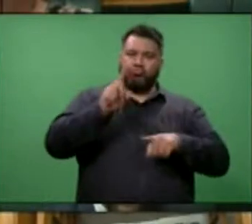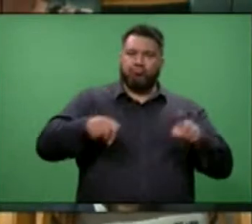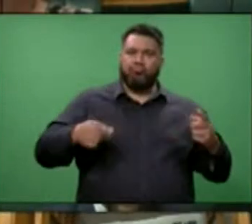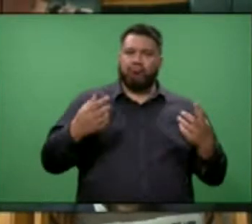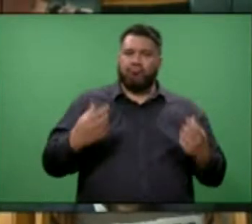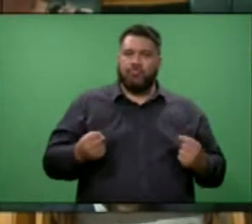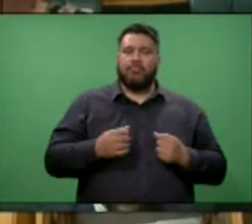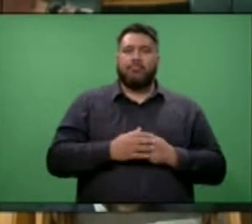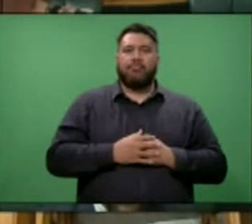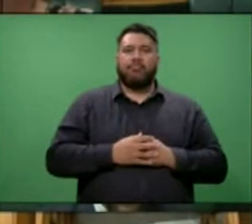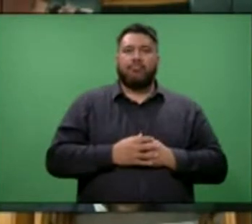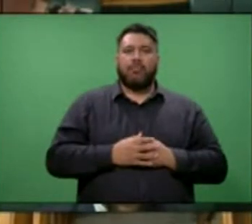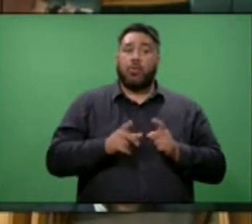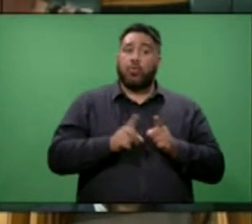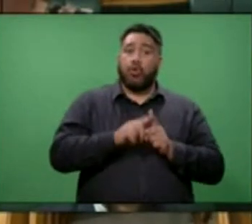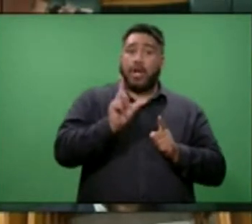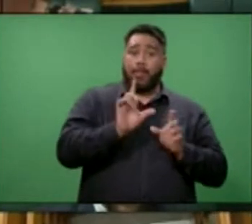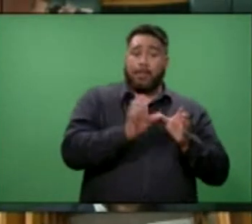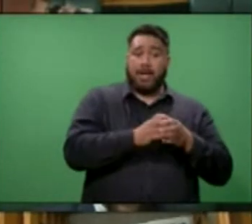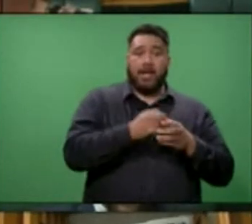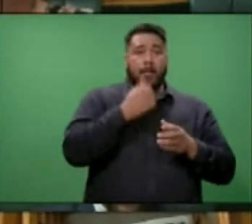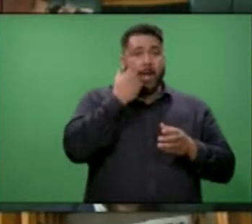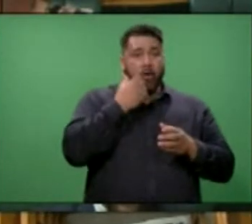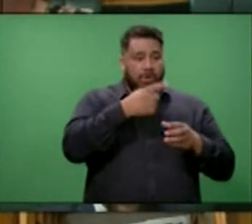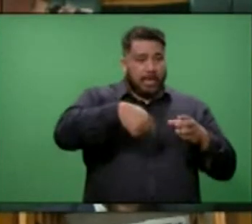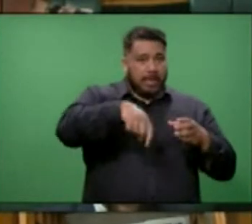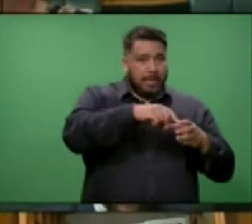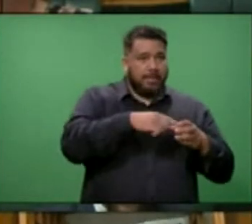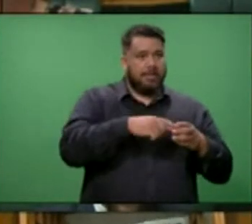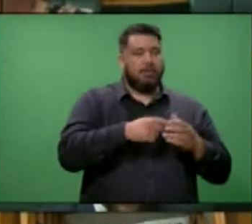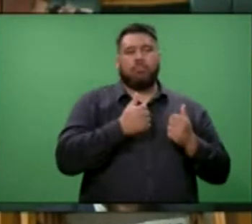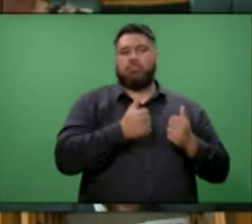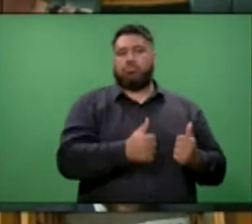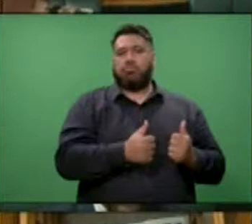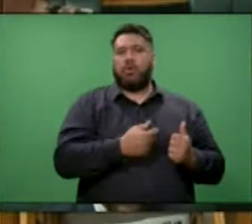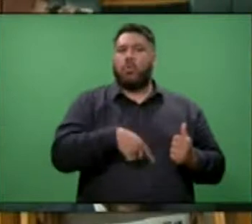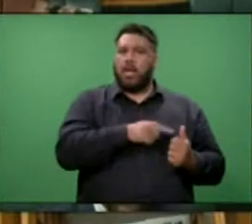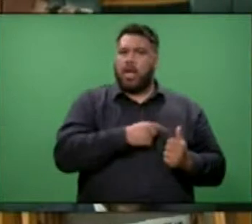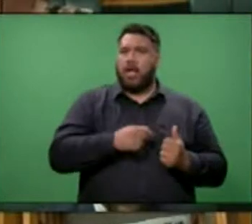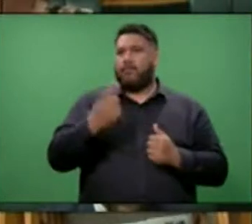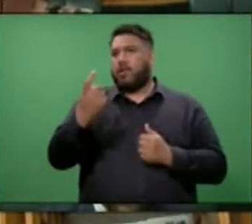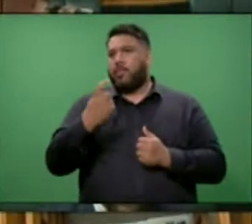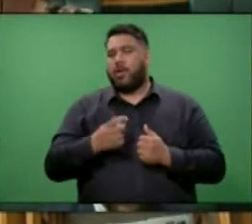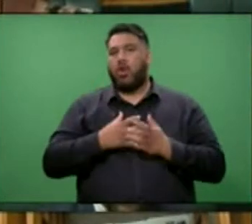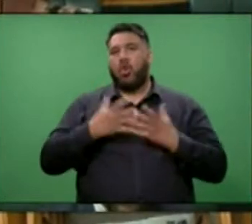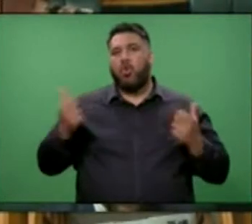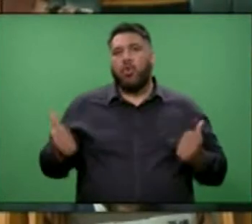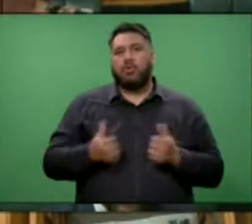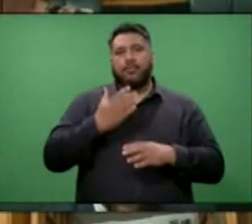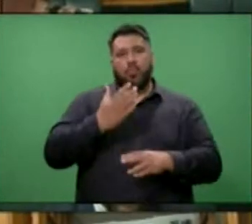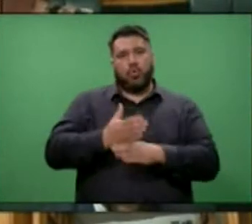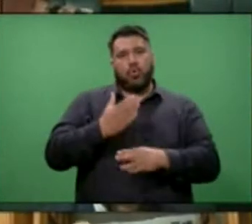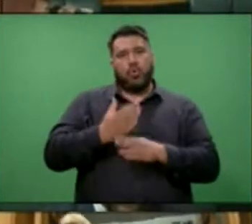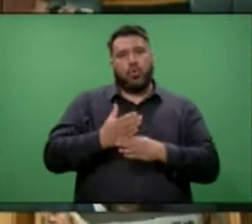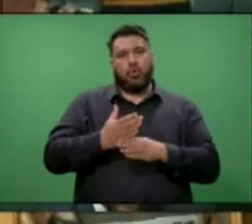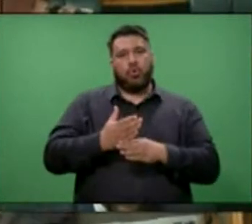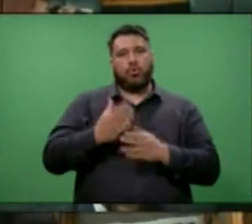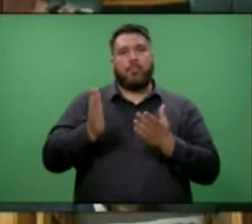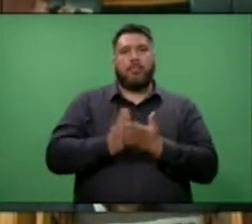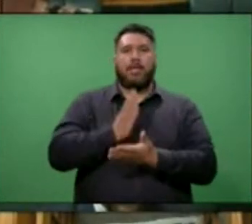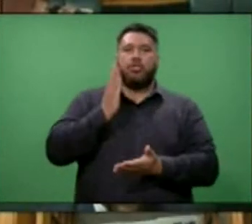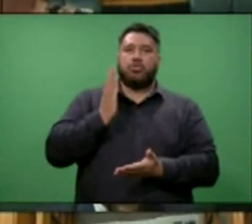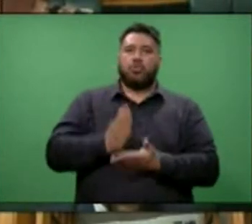tātou, hei kaui ai I ngā moimoia, ngā whakaaro, ngā hiahia o te iwi Māori. Nā reira mihi kauana ki a